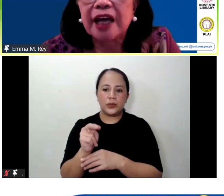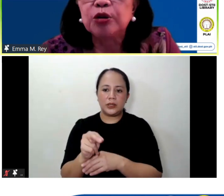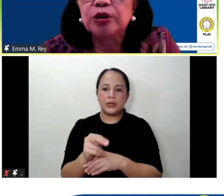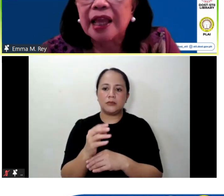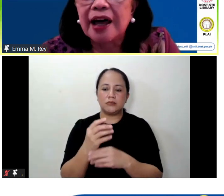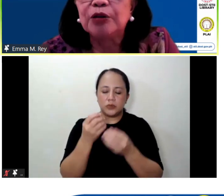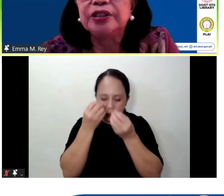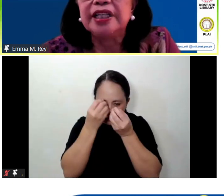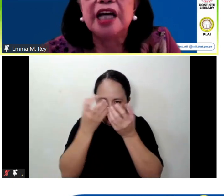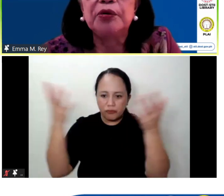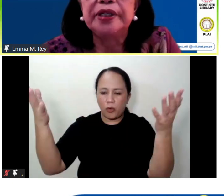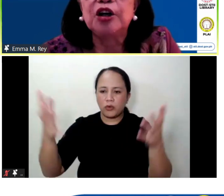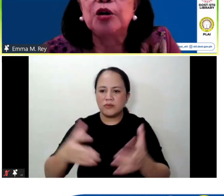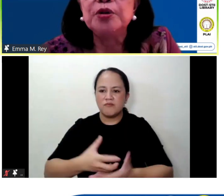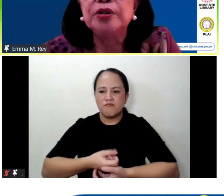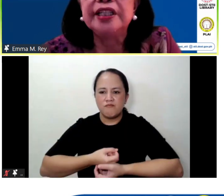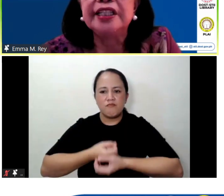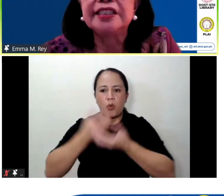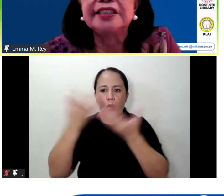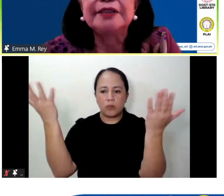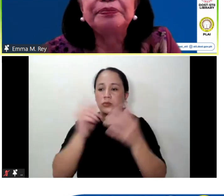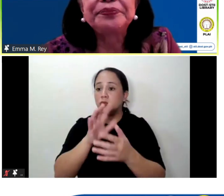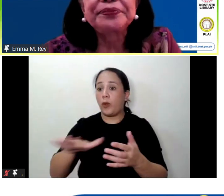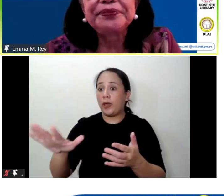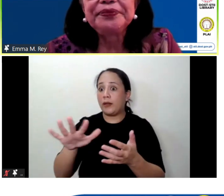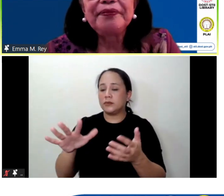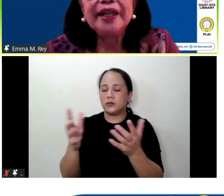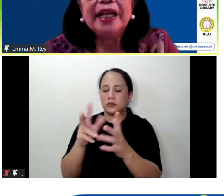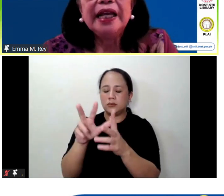it out loud in our communities.